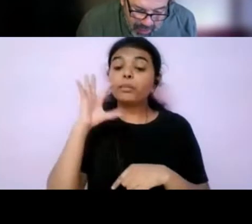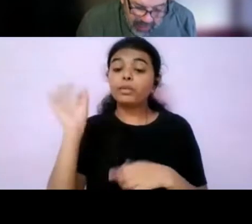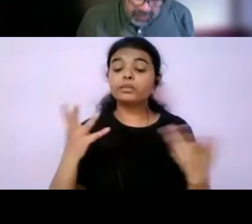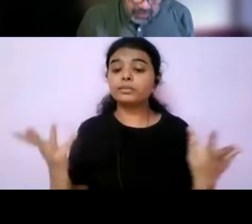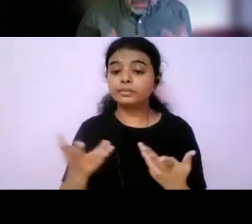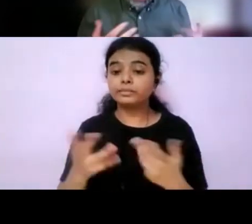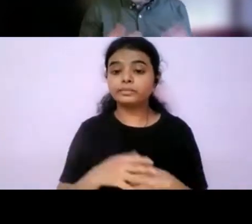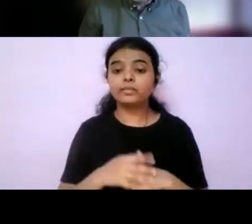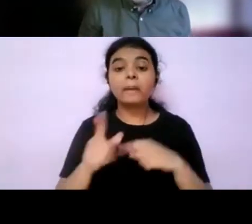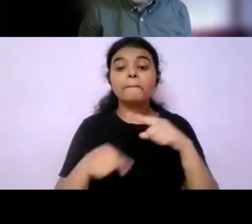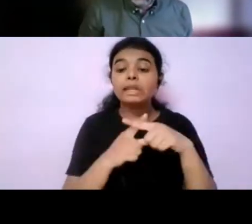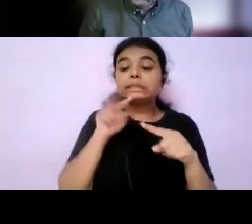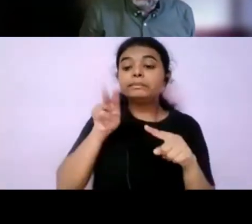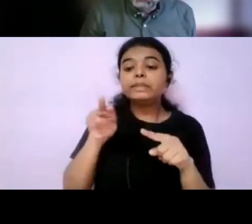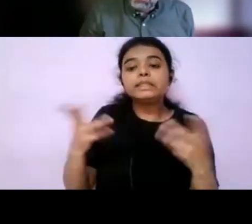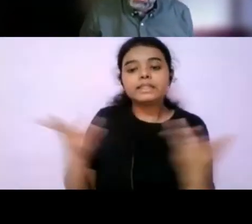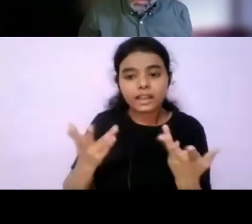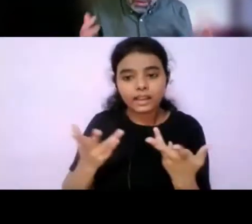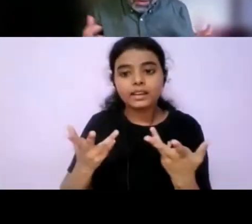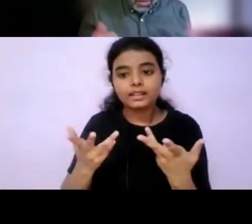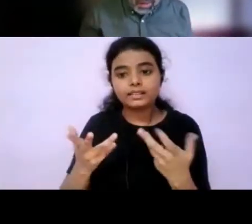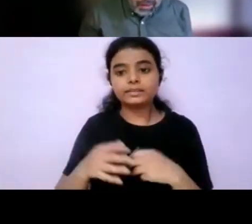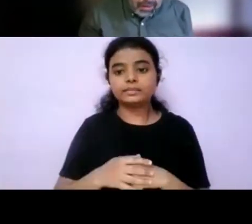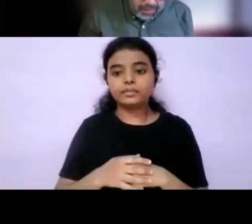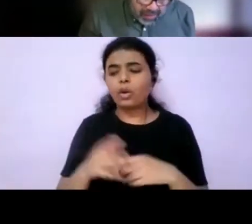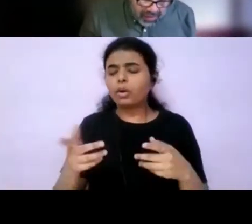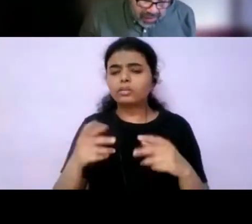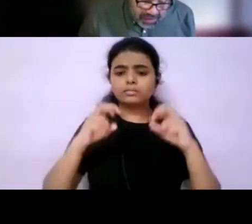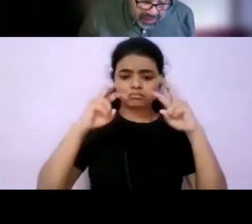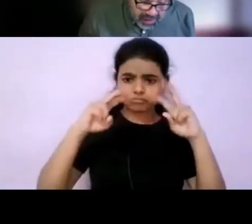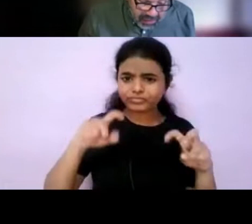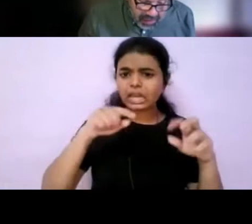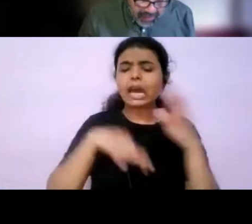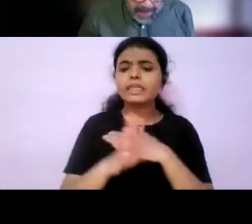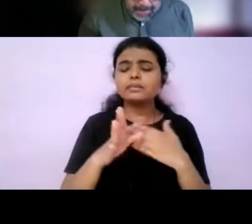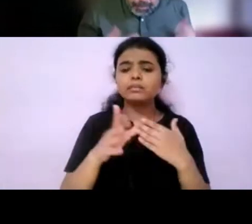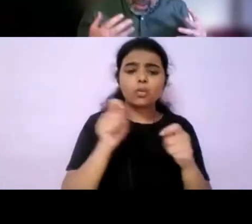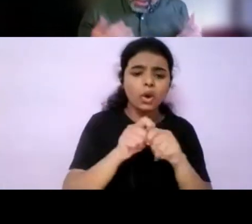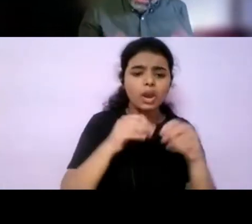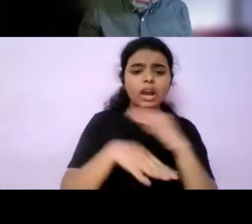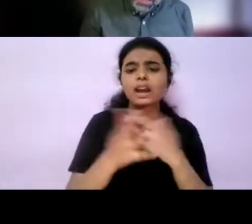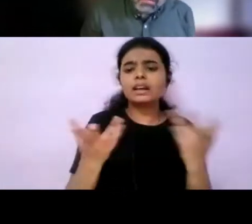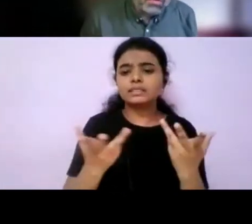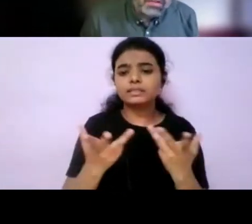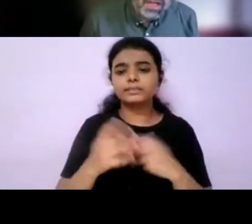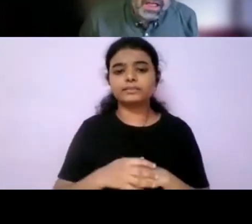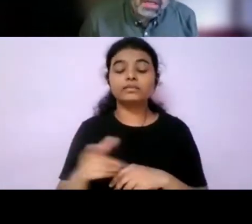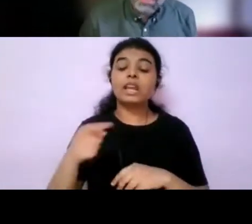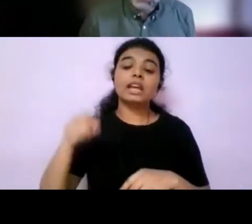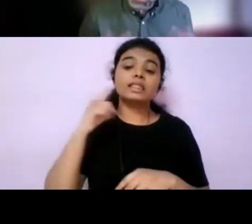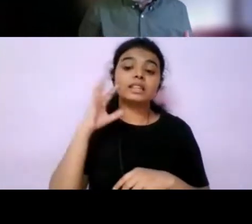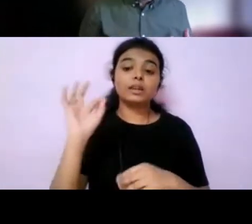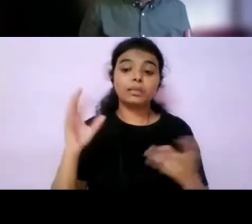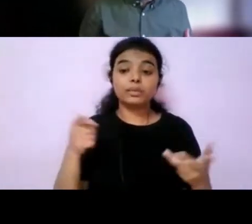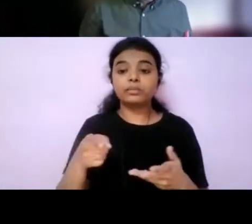and what this means in terms of the sort of work we should do, where we should focus our research. So I think it's really important to say at the beginning